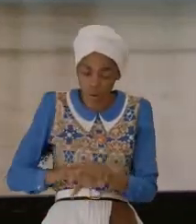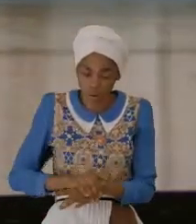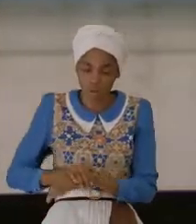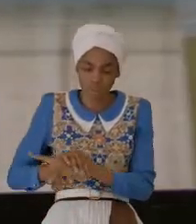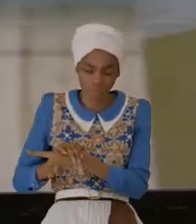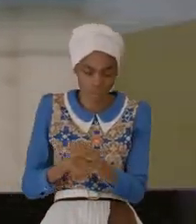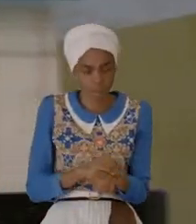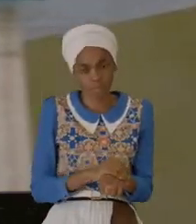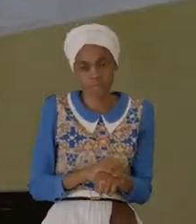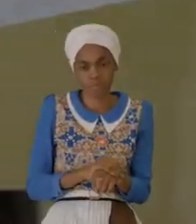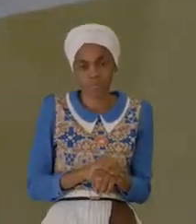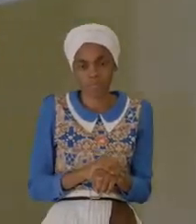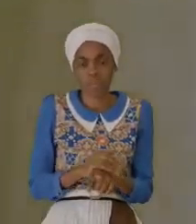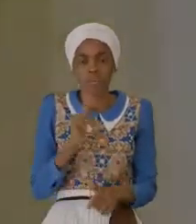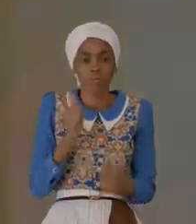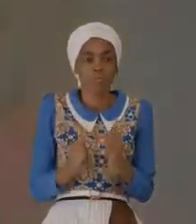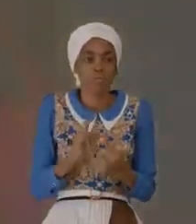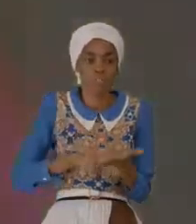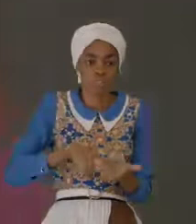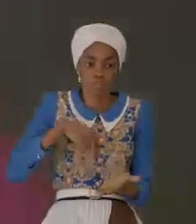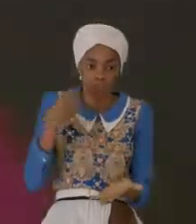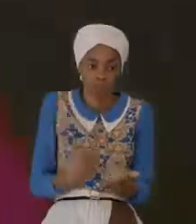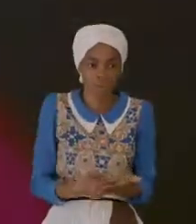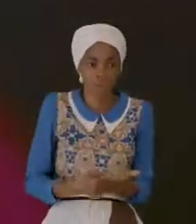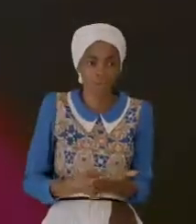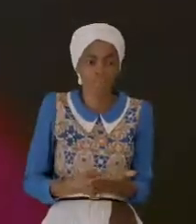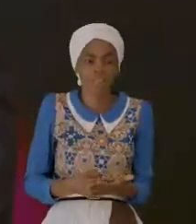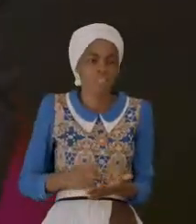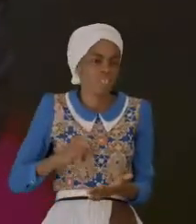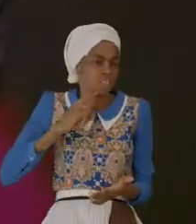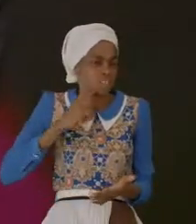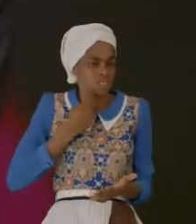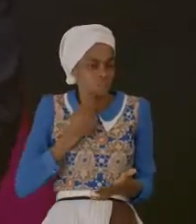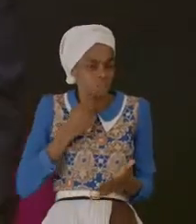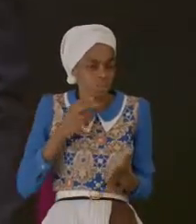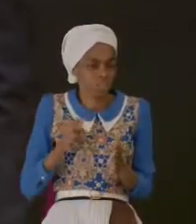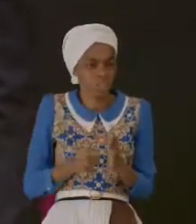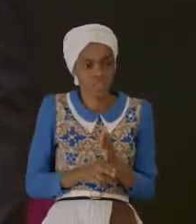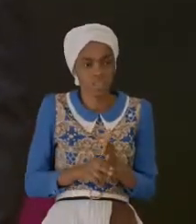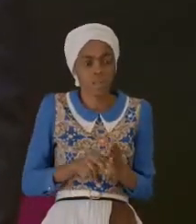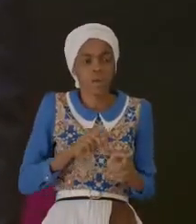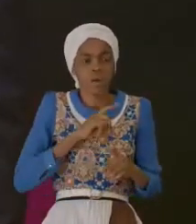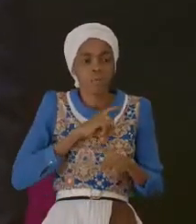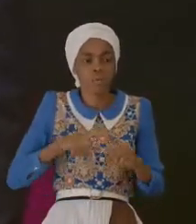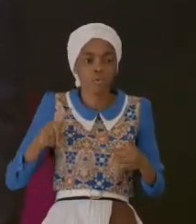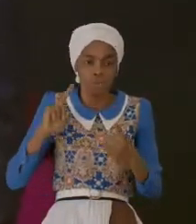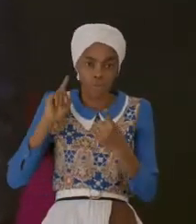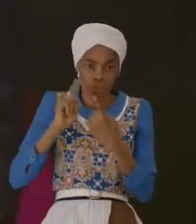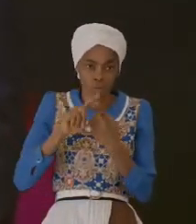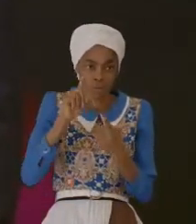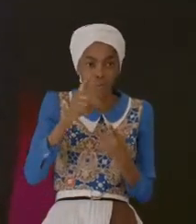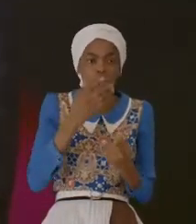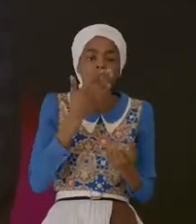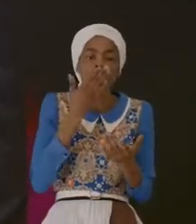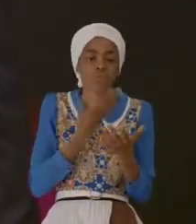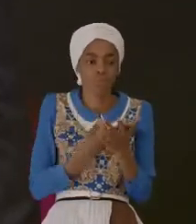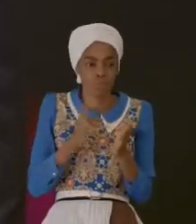which fail severity brought toward the goodness